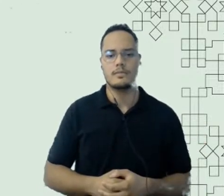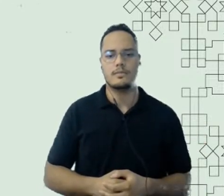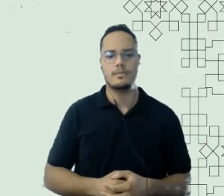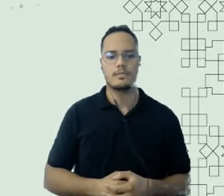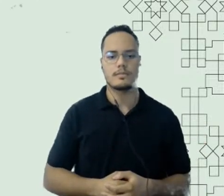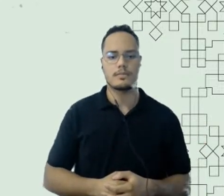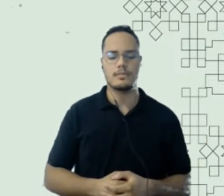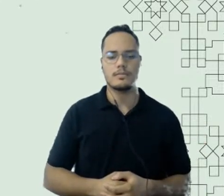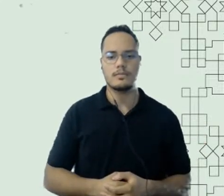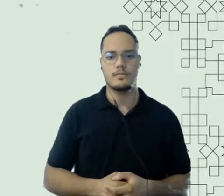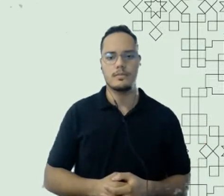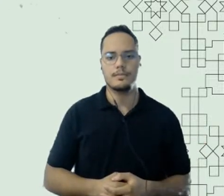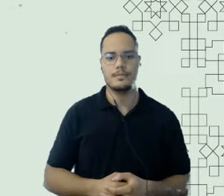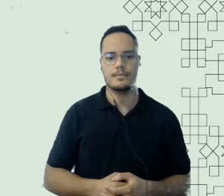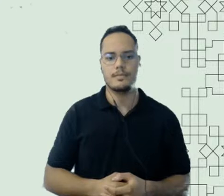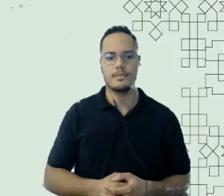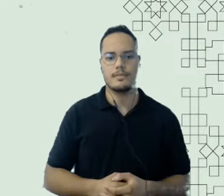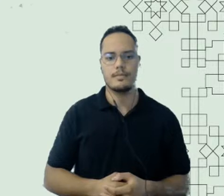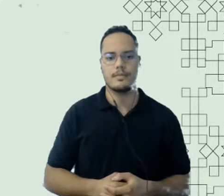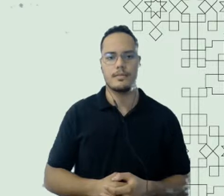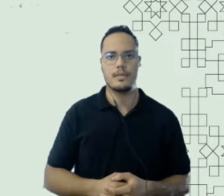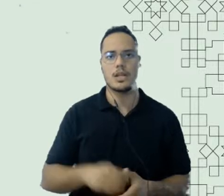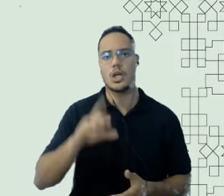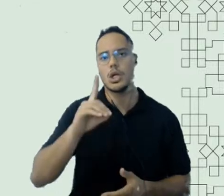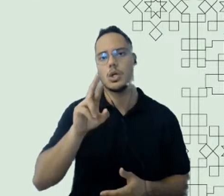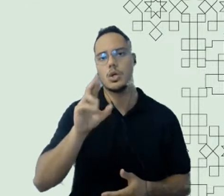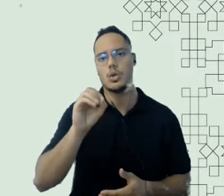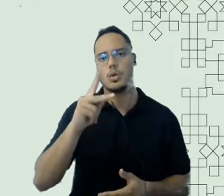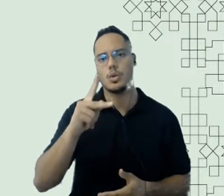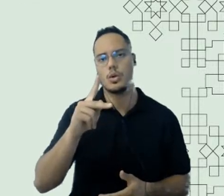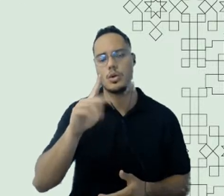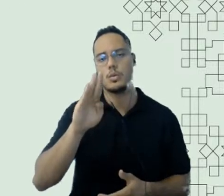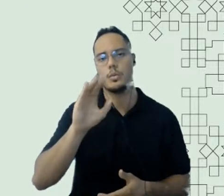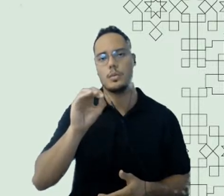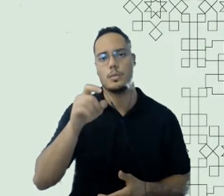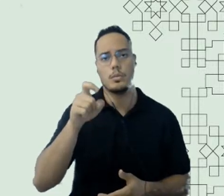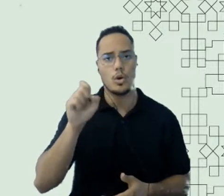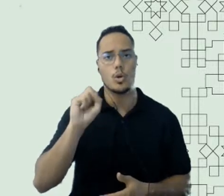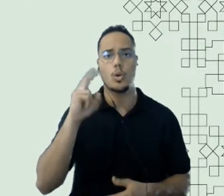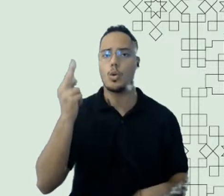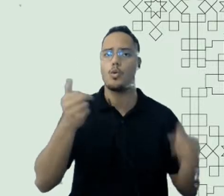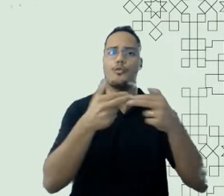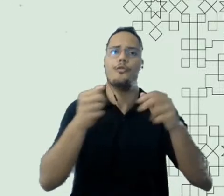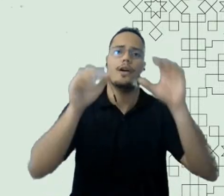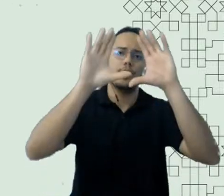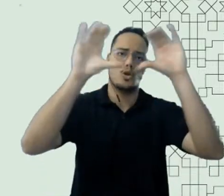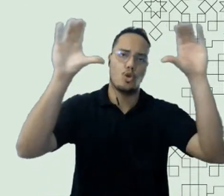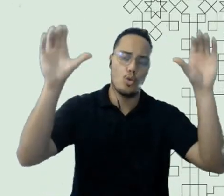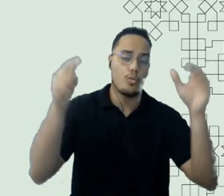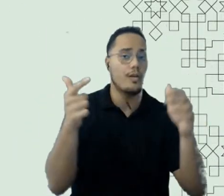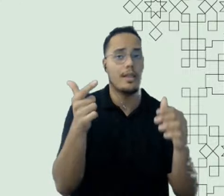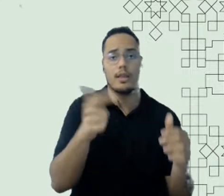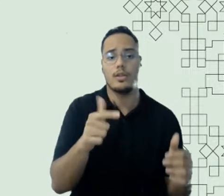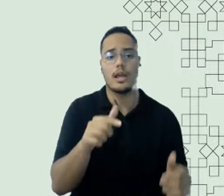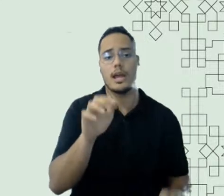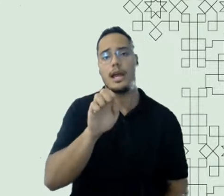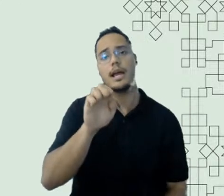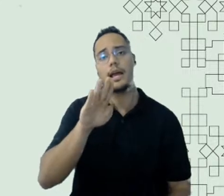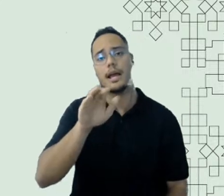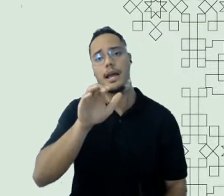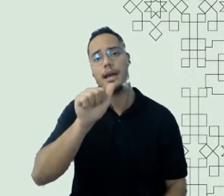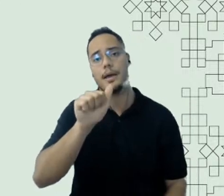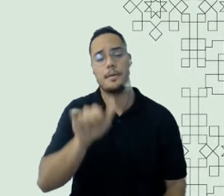cloud services, platform like eBay or Wikipedia, for instance. Okay. The systems that it put in